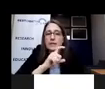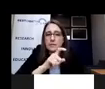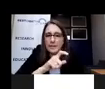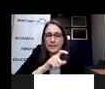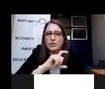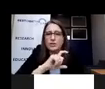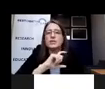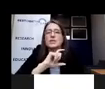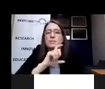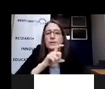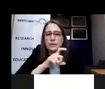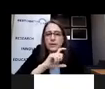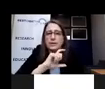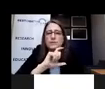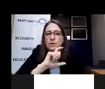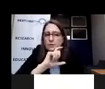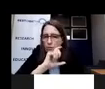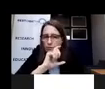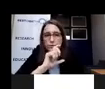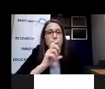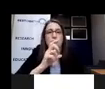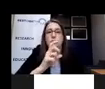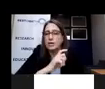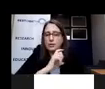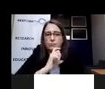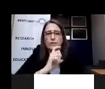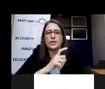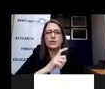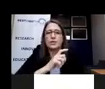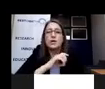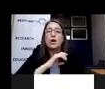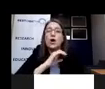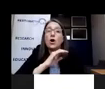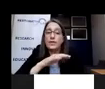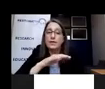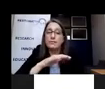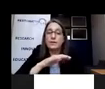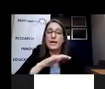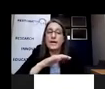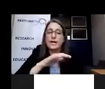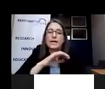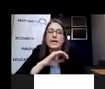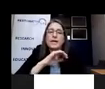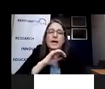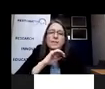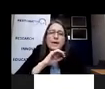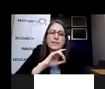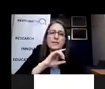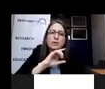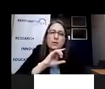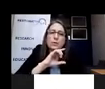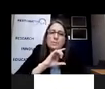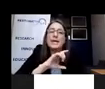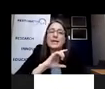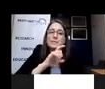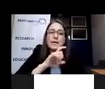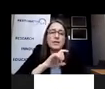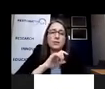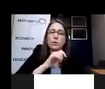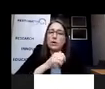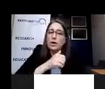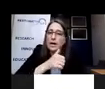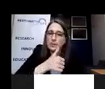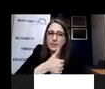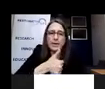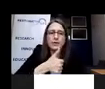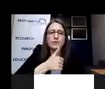the building of expectations, the building of sort of just relations on the everyday. And so making space